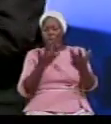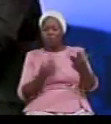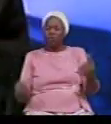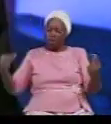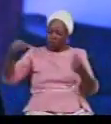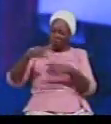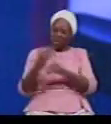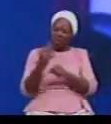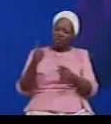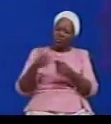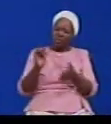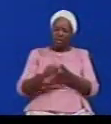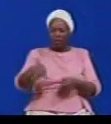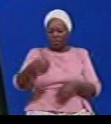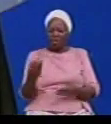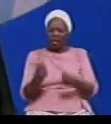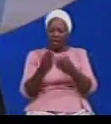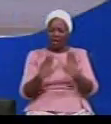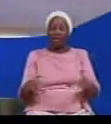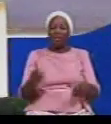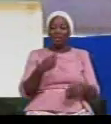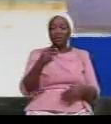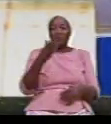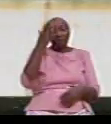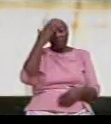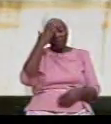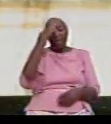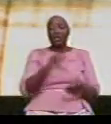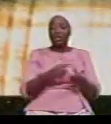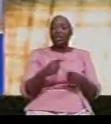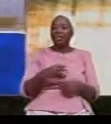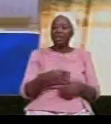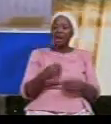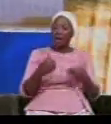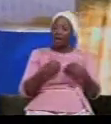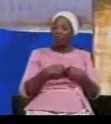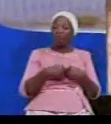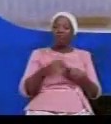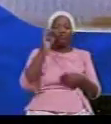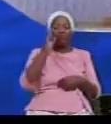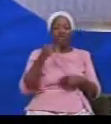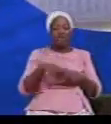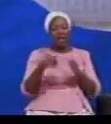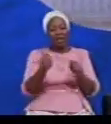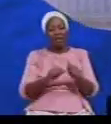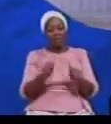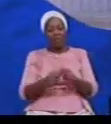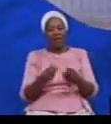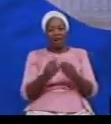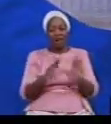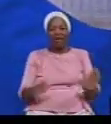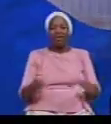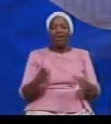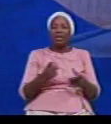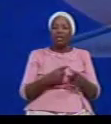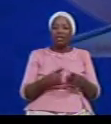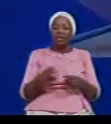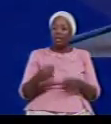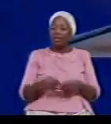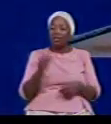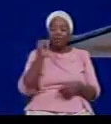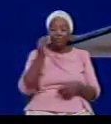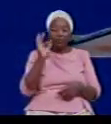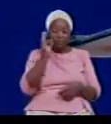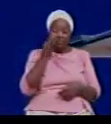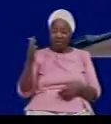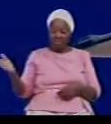there are some fruits in Egypt. There are some fruits in every land. This one goes at the beginning of the year. This one